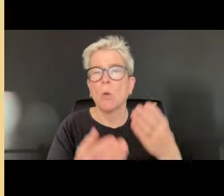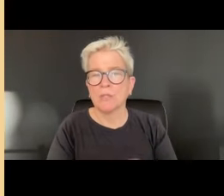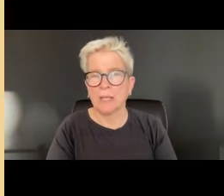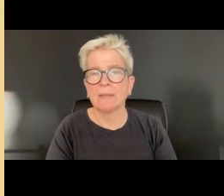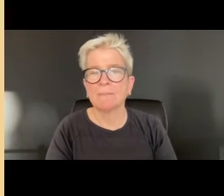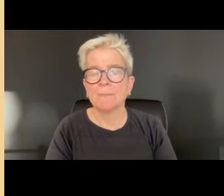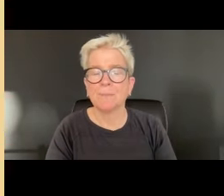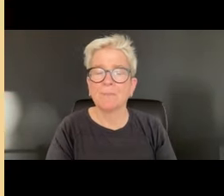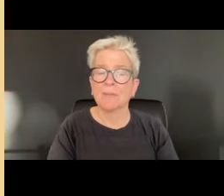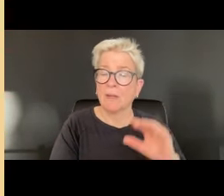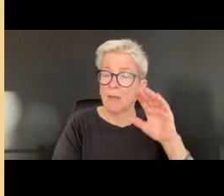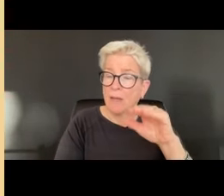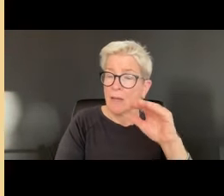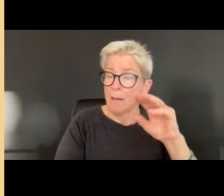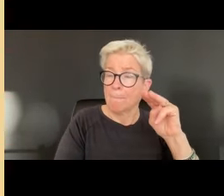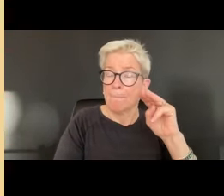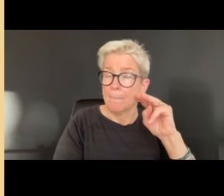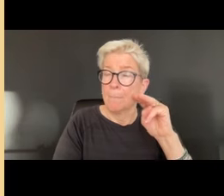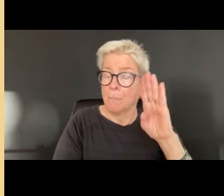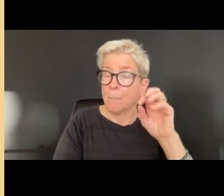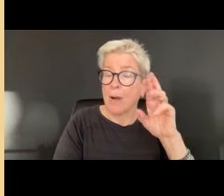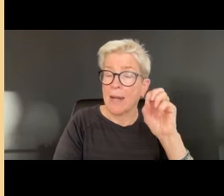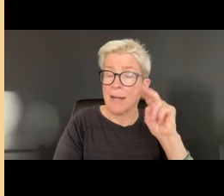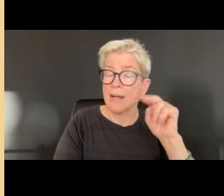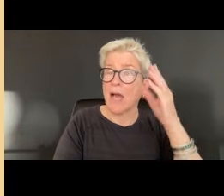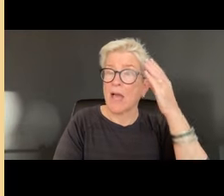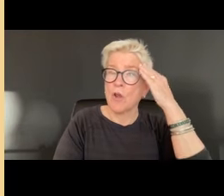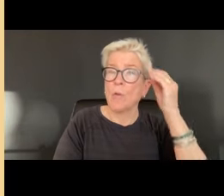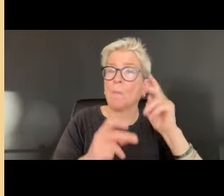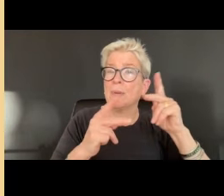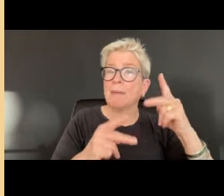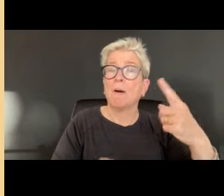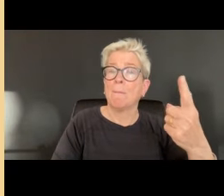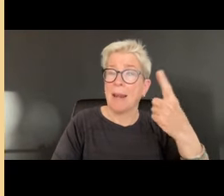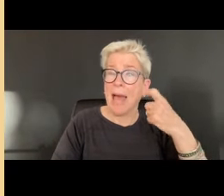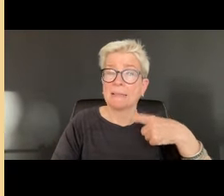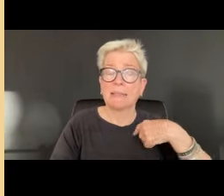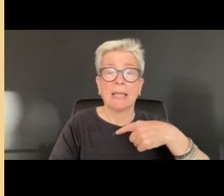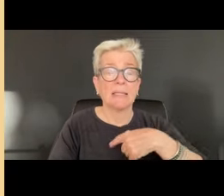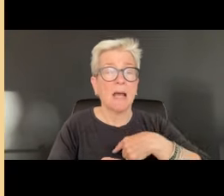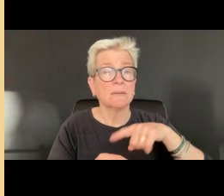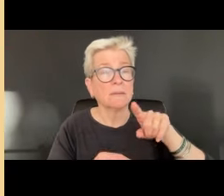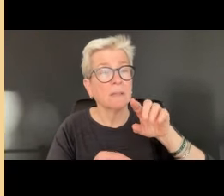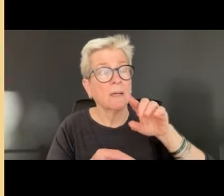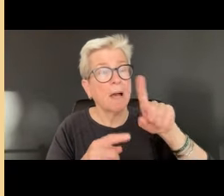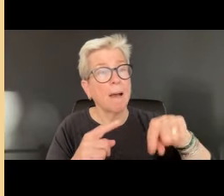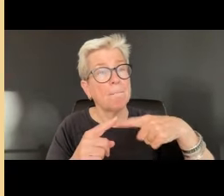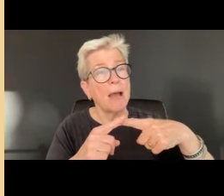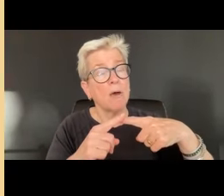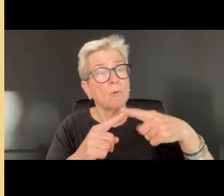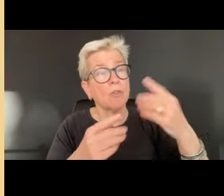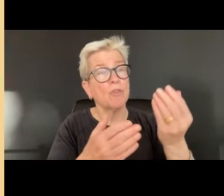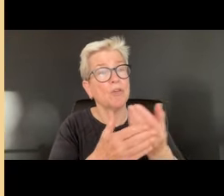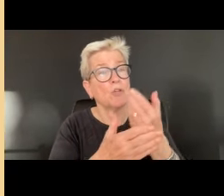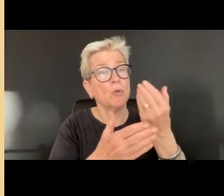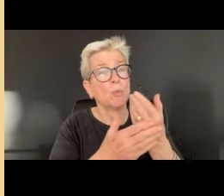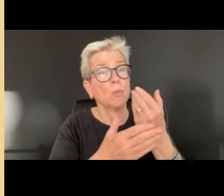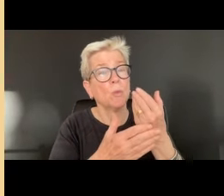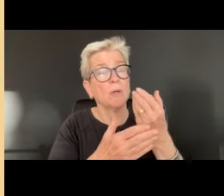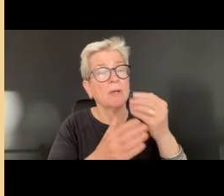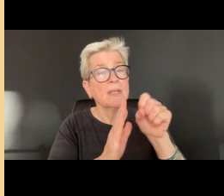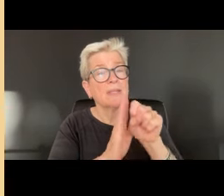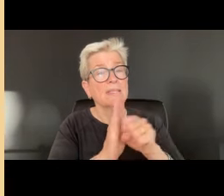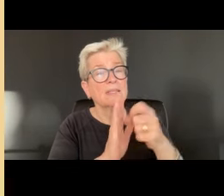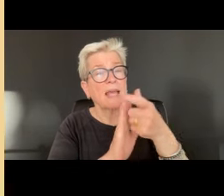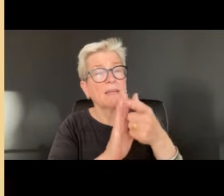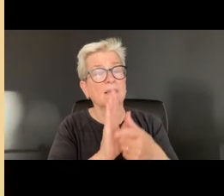And Brennan, on that, just because I know a lot of people have been asking about this, specifically the new state law, the